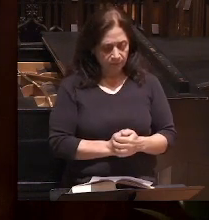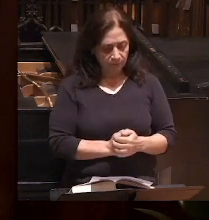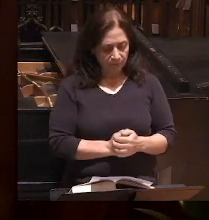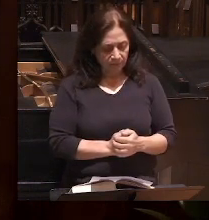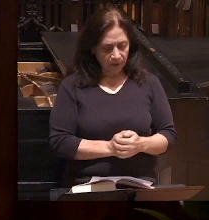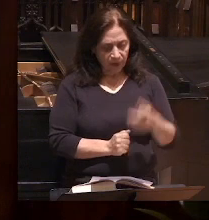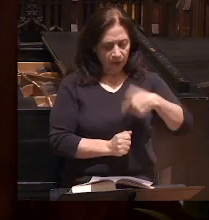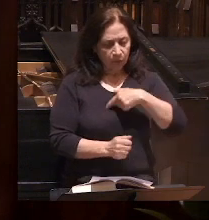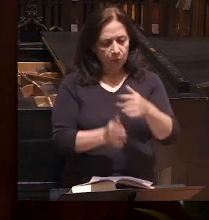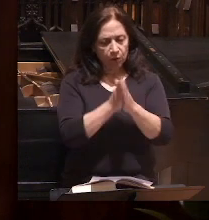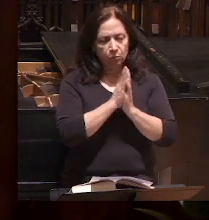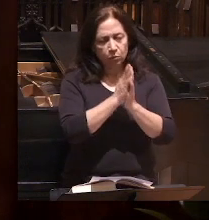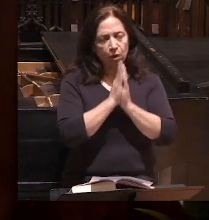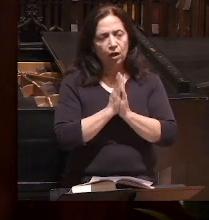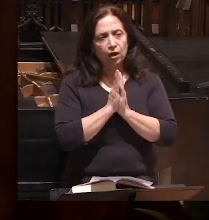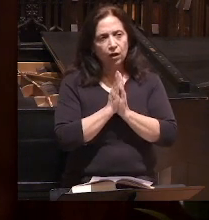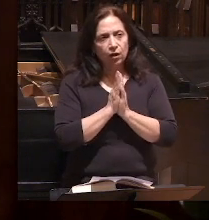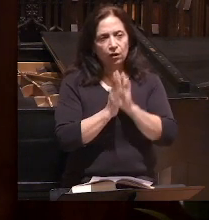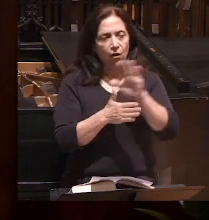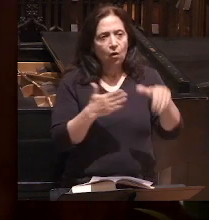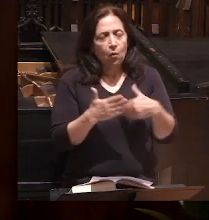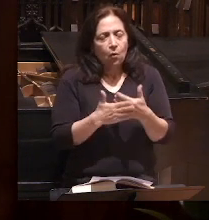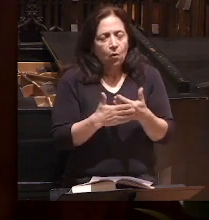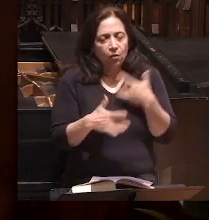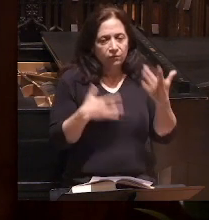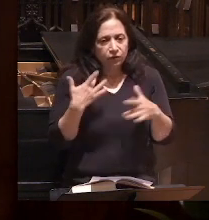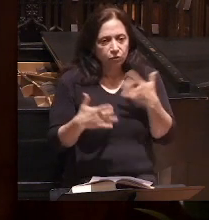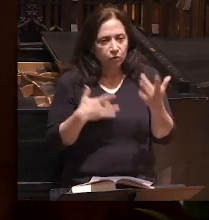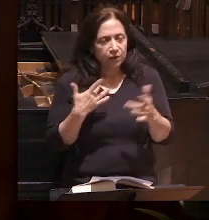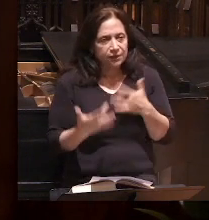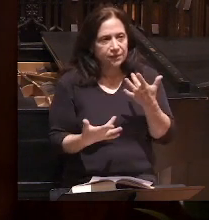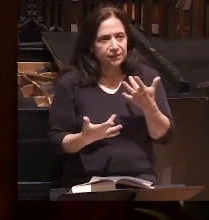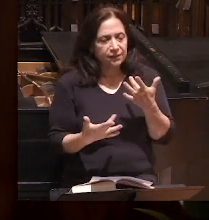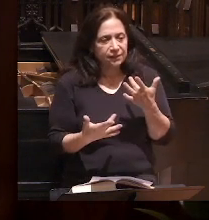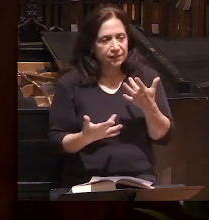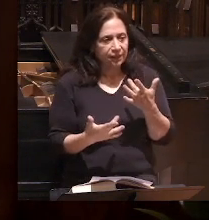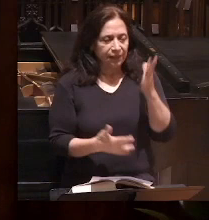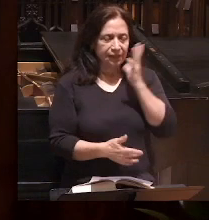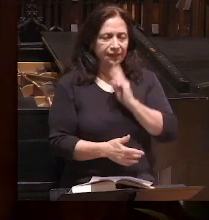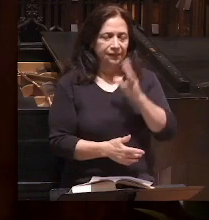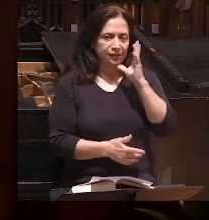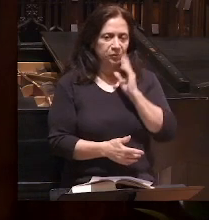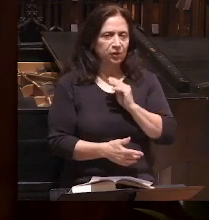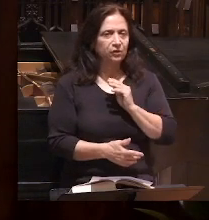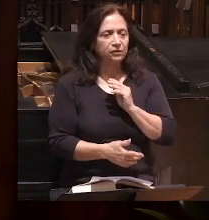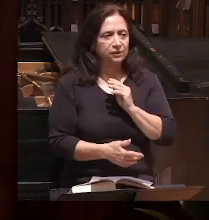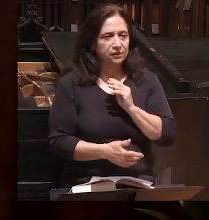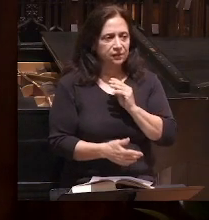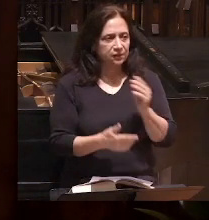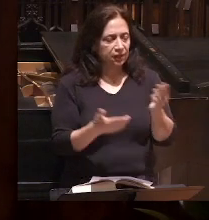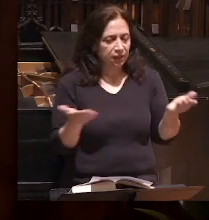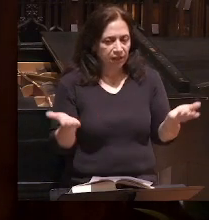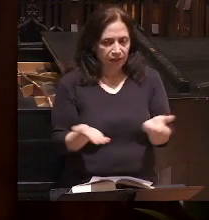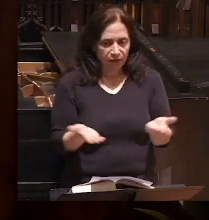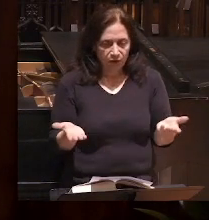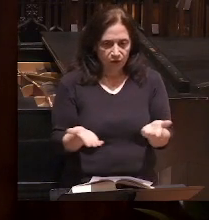We pray for all of the joys being experienced by people